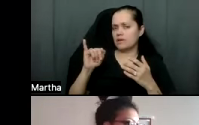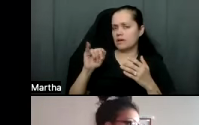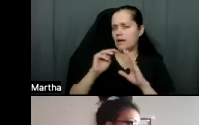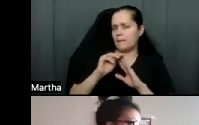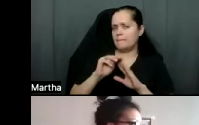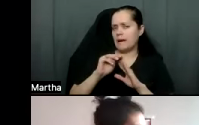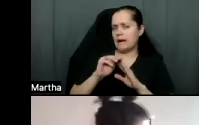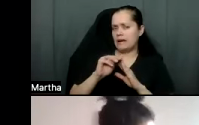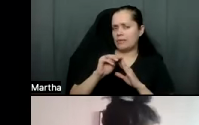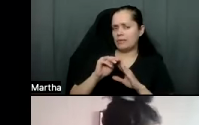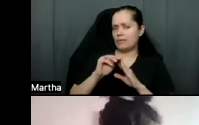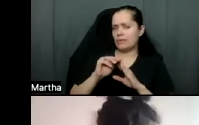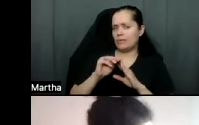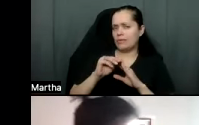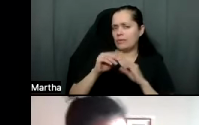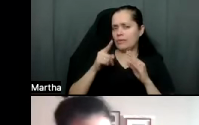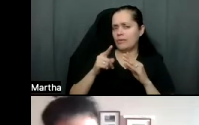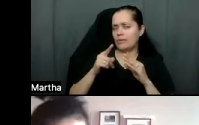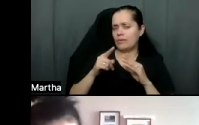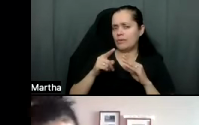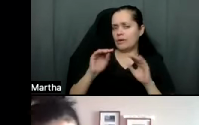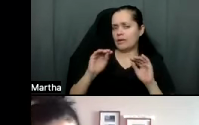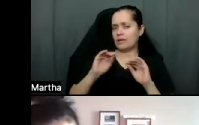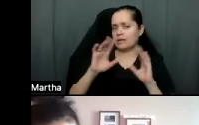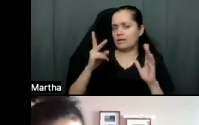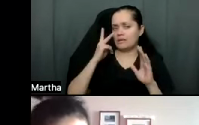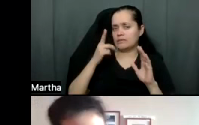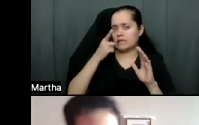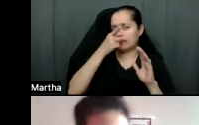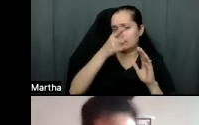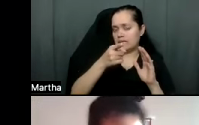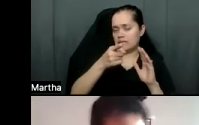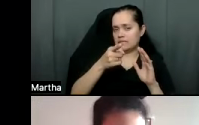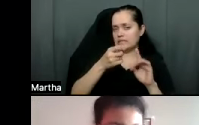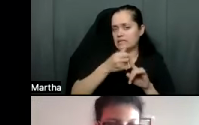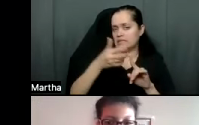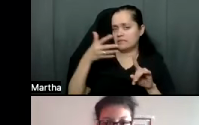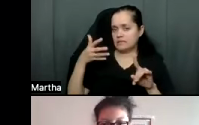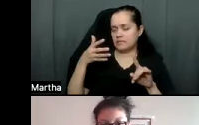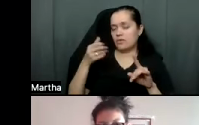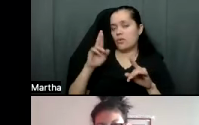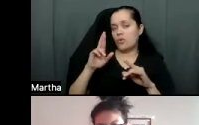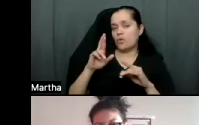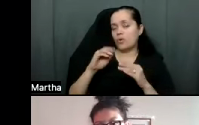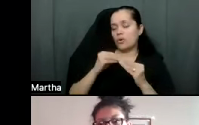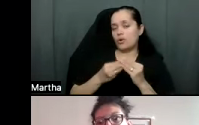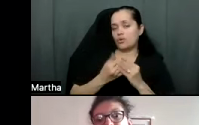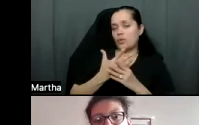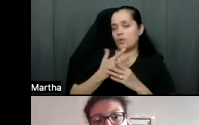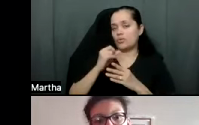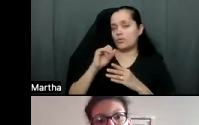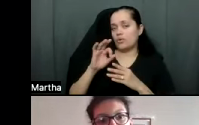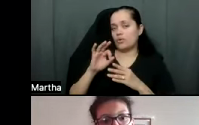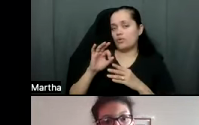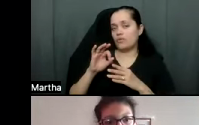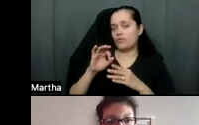model. And I can clearly see this as an extension or an evolution of